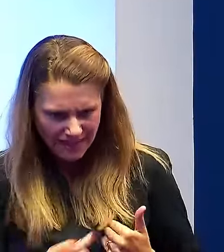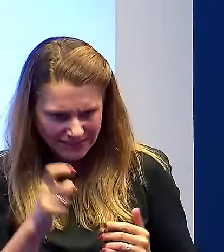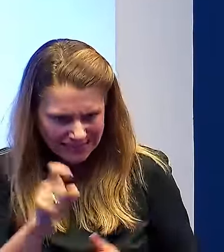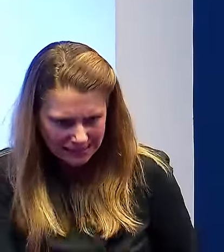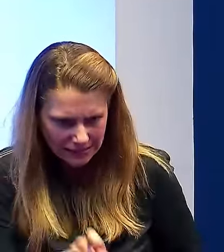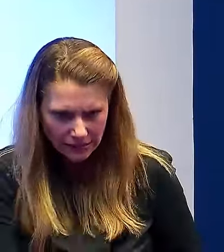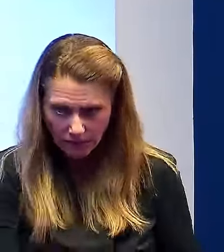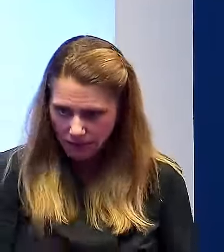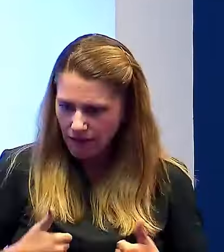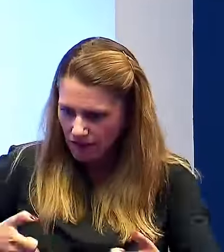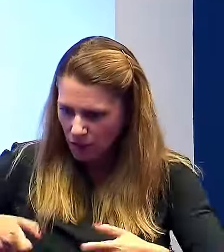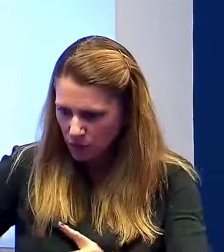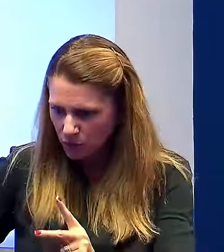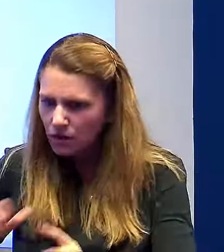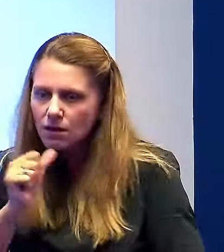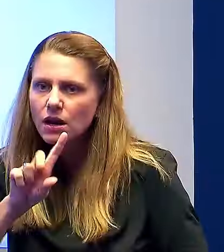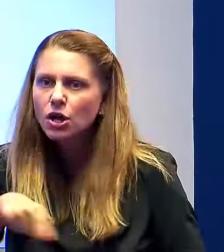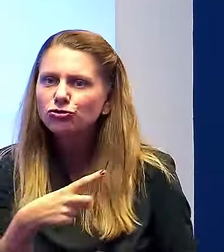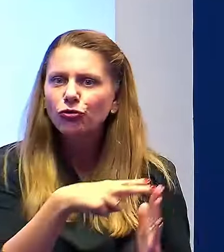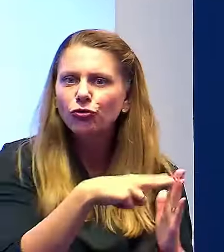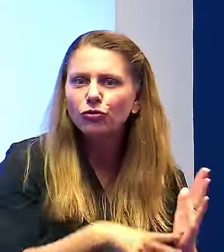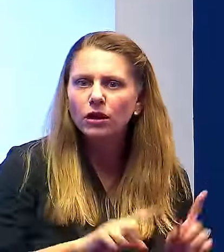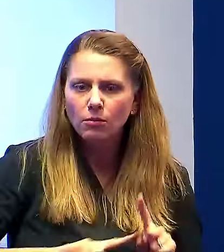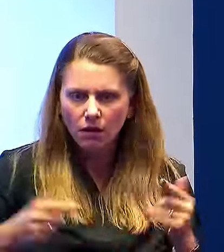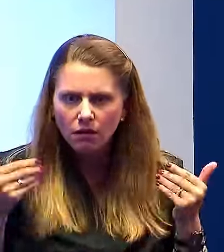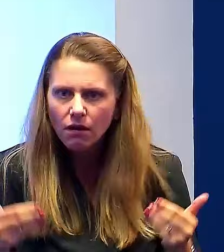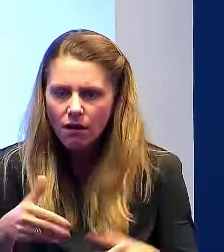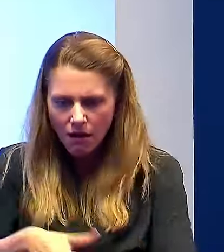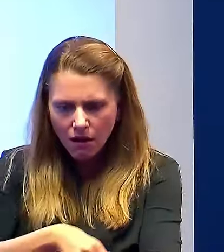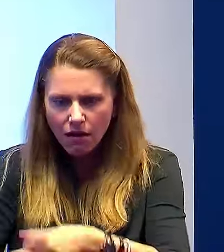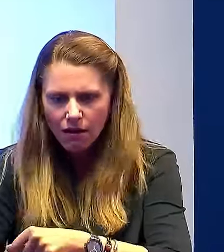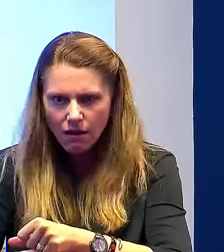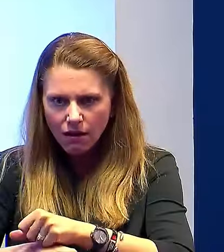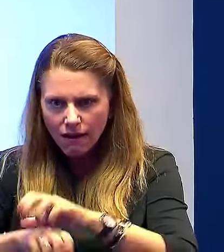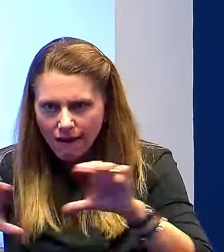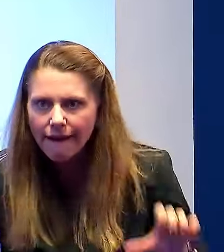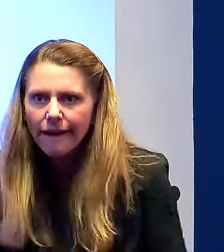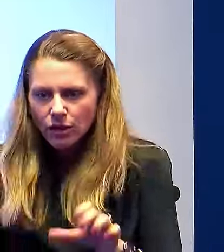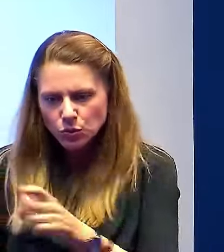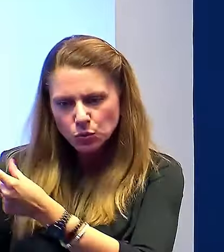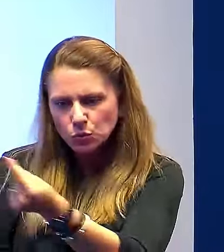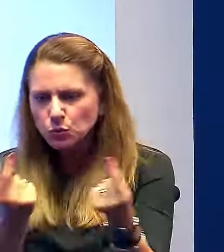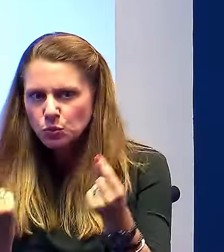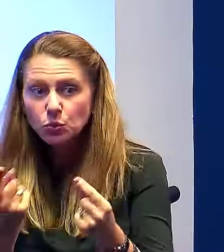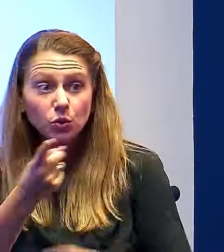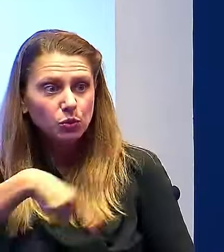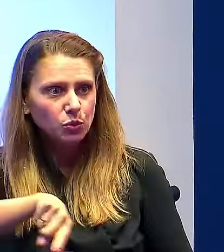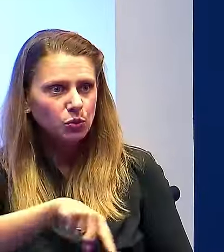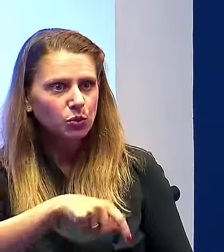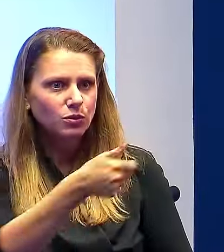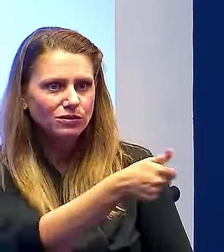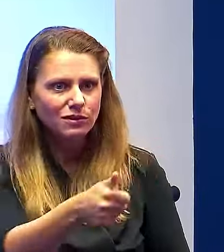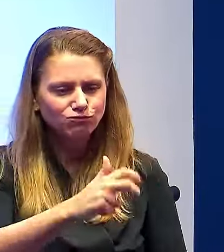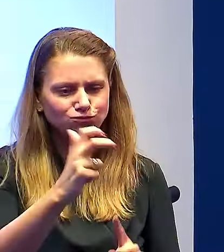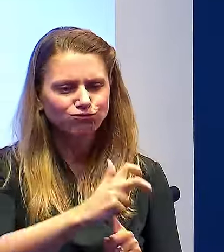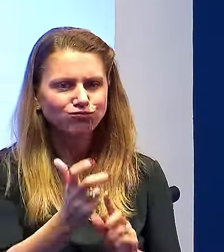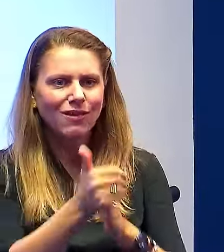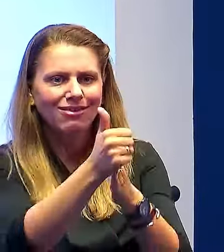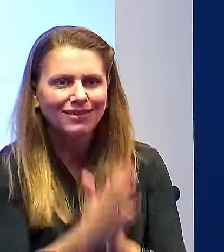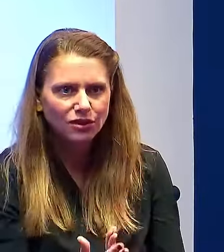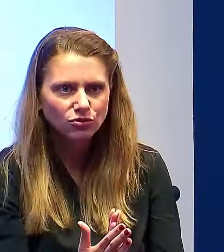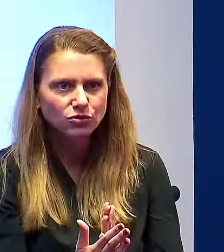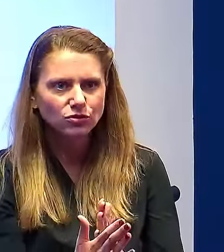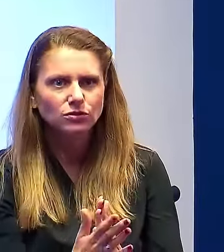just read about it, but do something about it. Y'all are leaders of doing. It doesn't